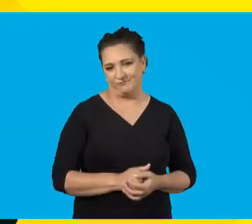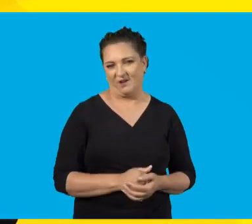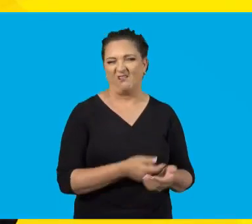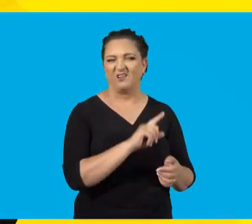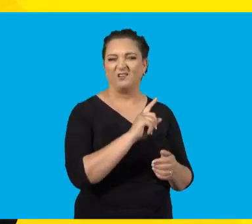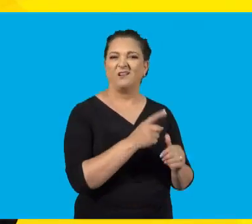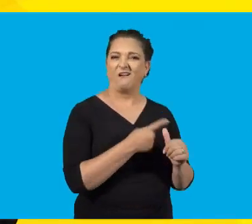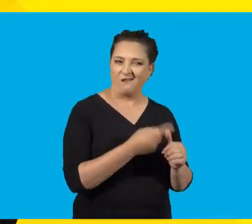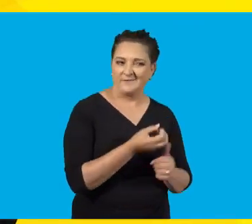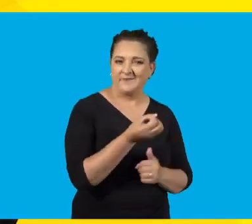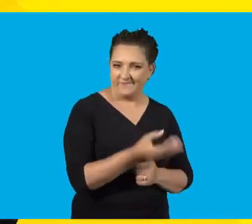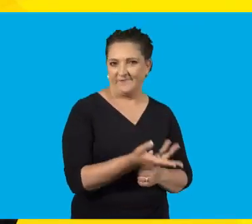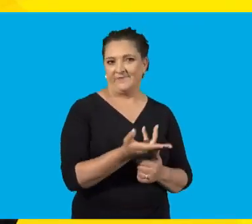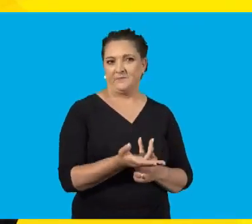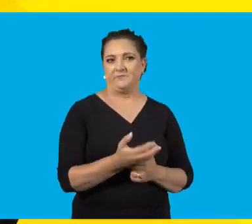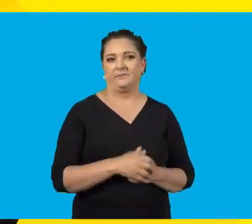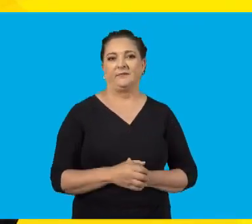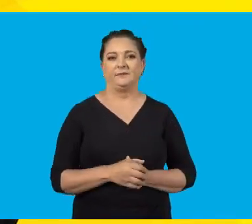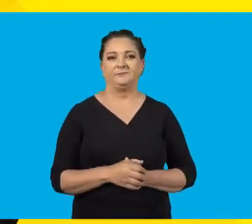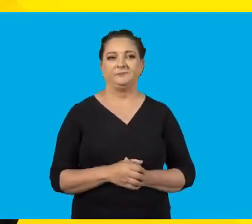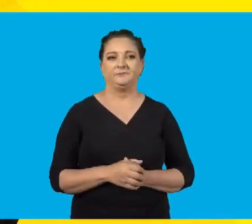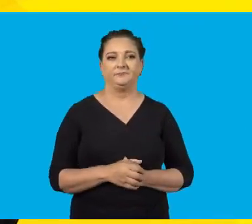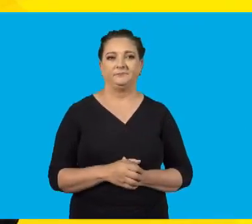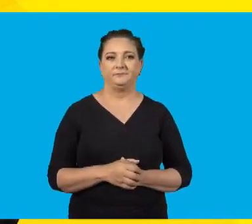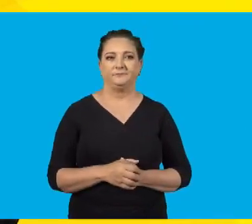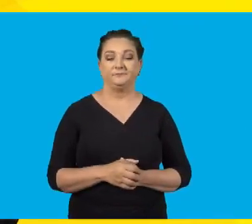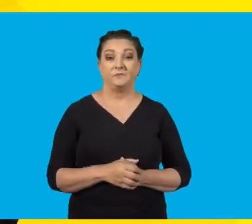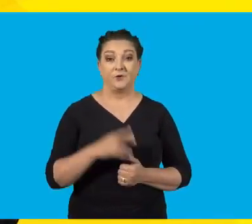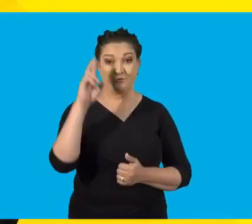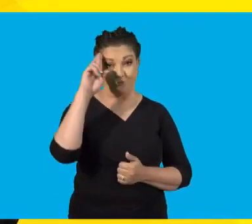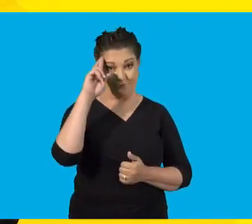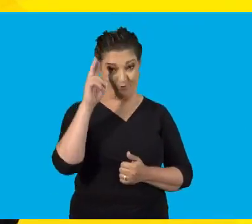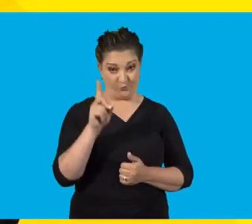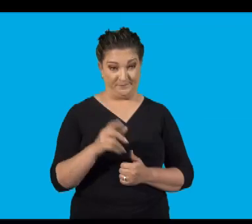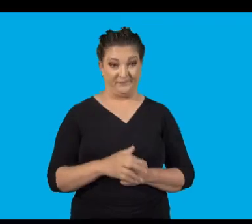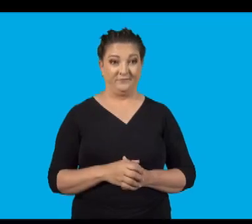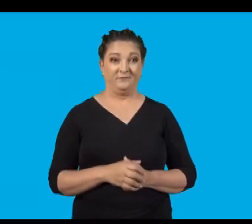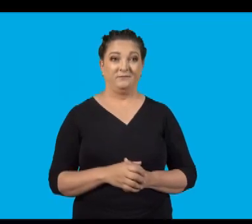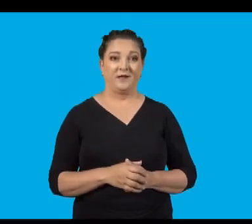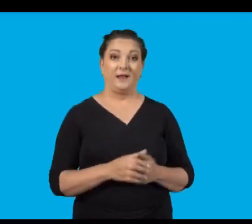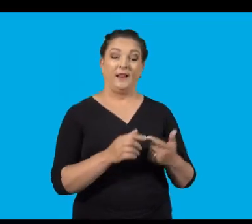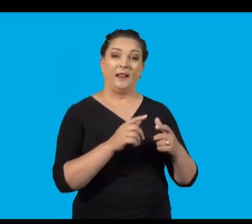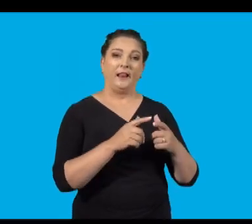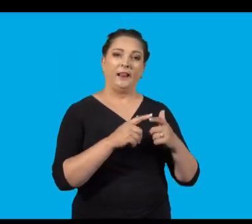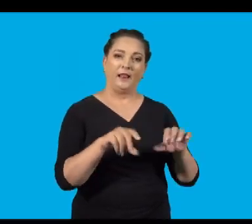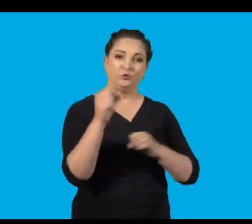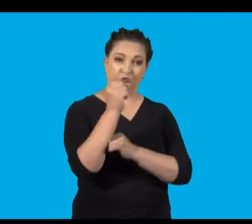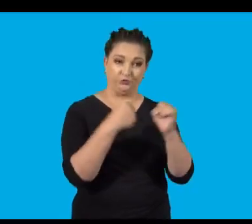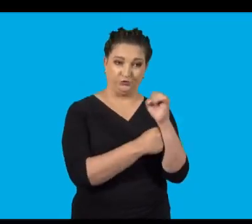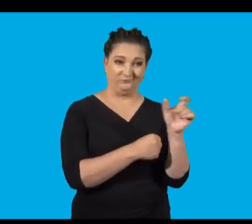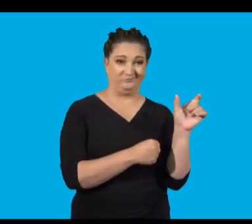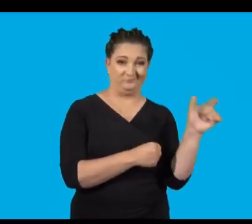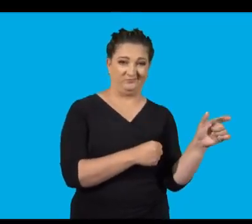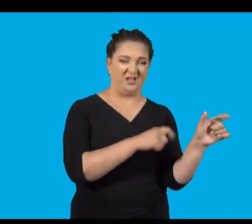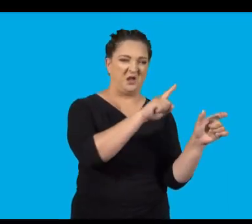the questions that is being posed to you, all right? Remember, we covered in language structures, we looked